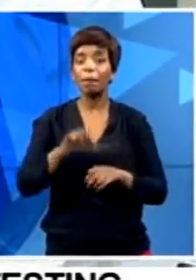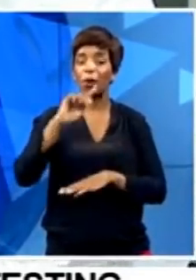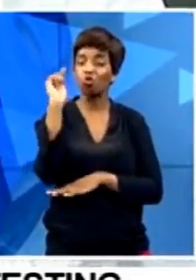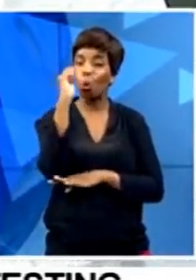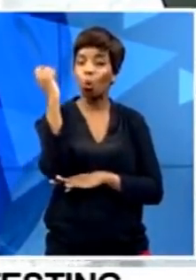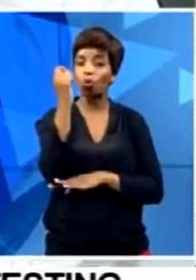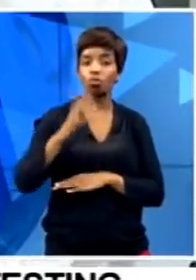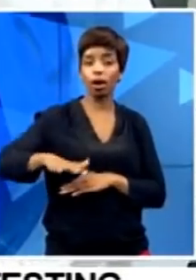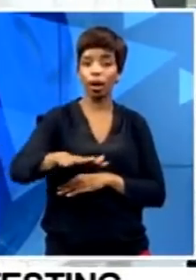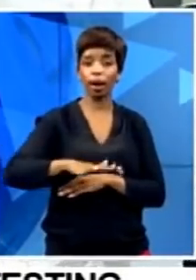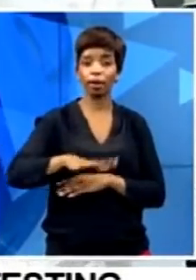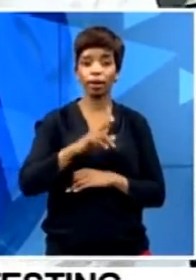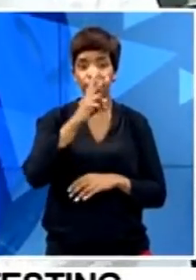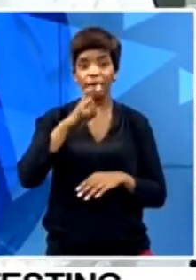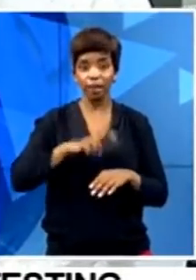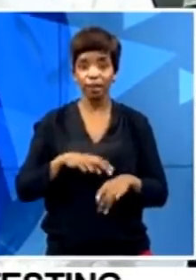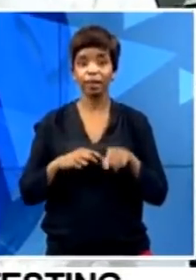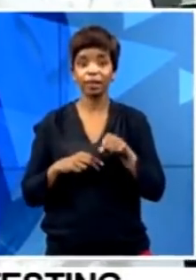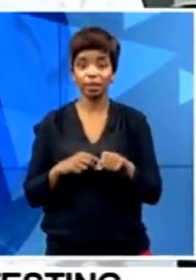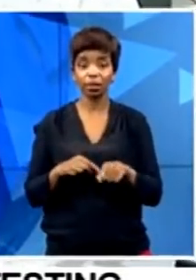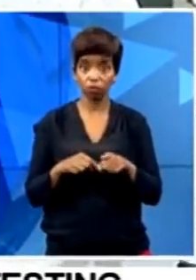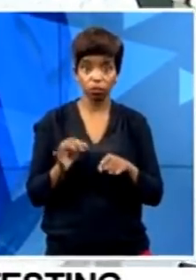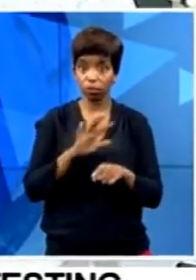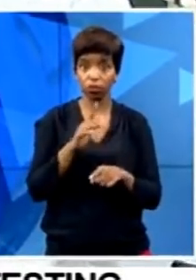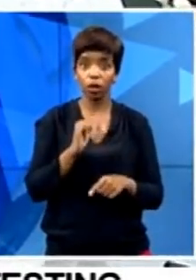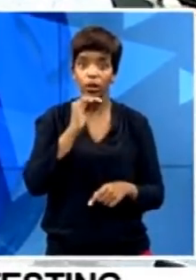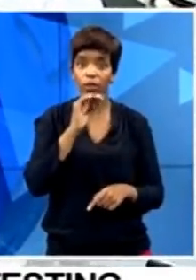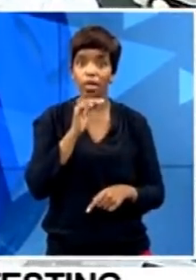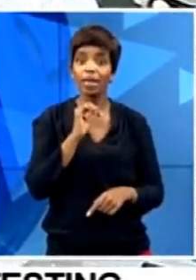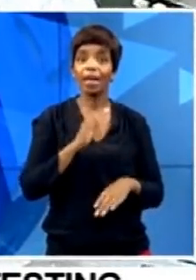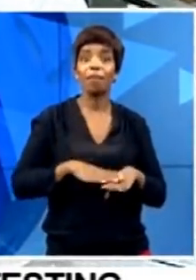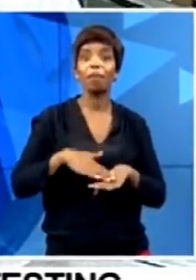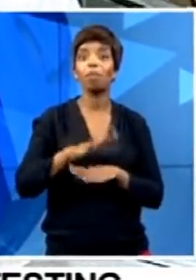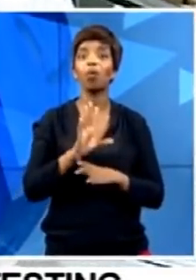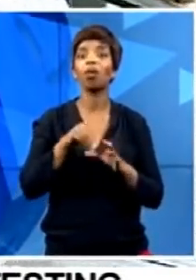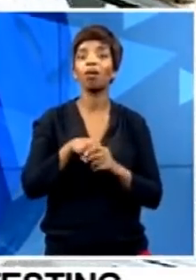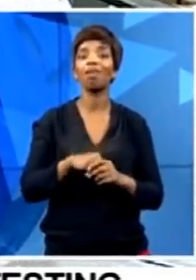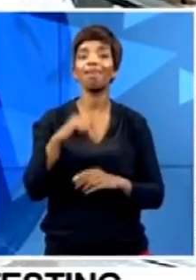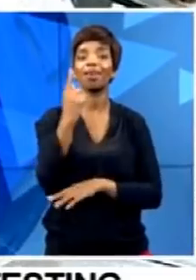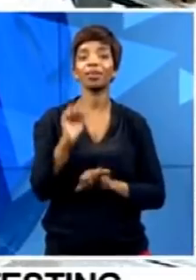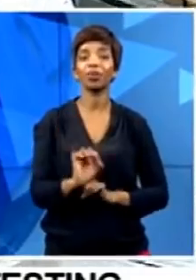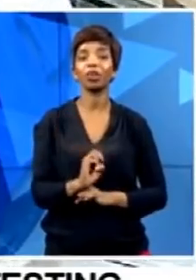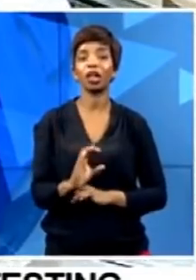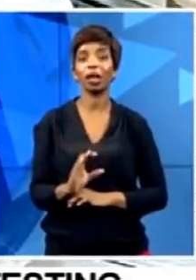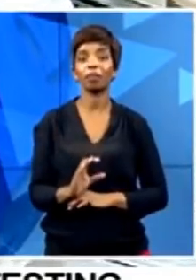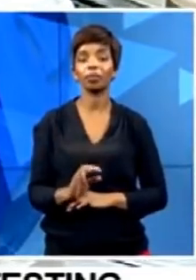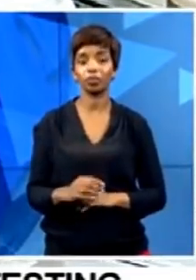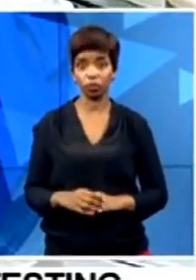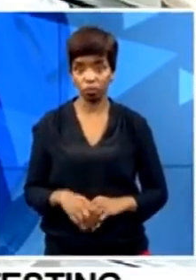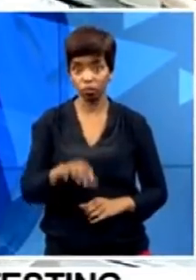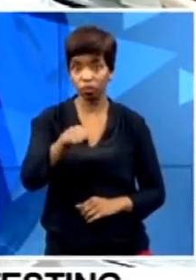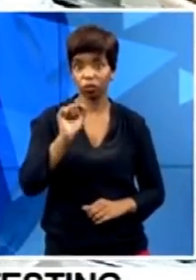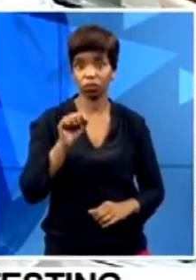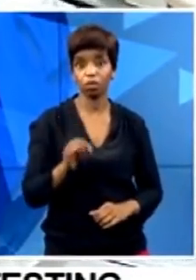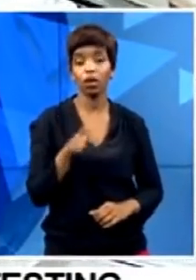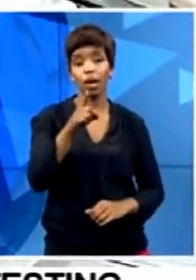roll out more mobile units in the rural areas of the Eastern Cape as well? Yes, of course. We do have, remember, we have these two centers, the Port Elizabeth and the Mthatha